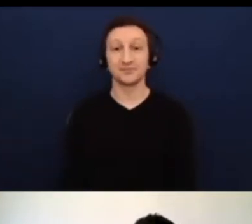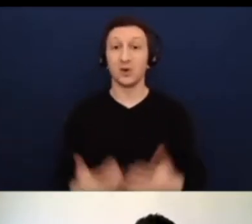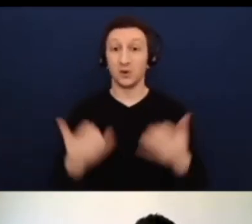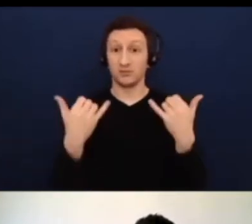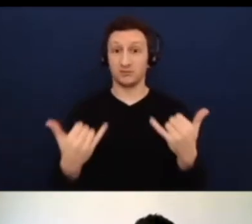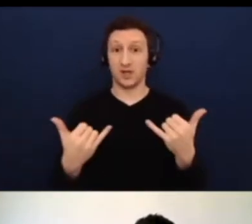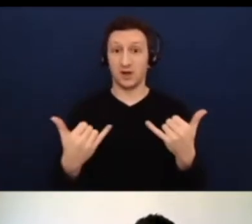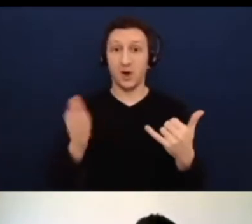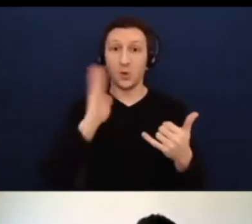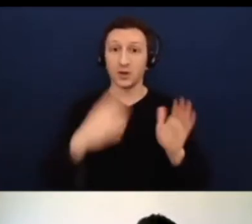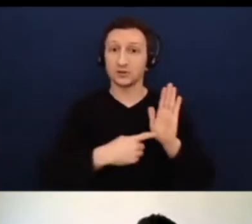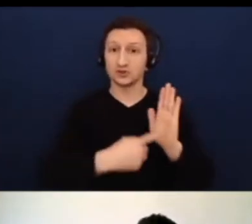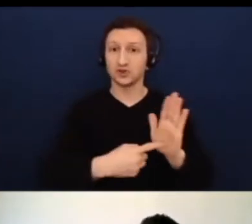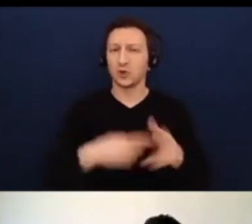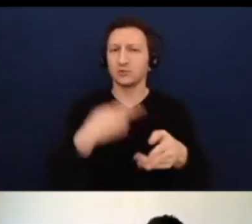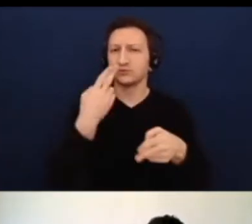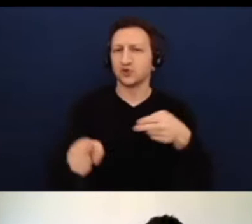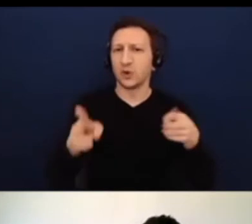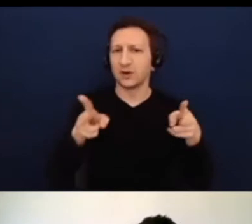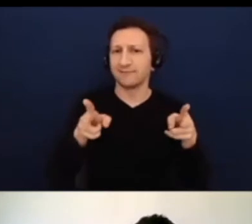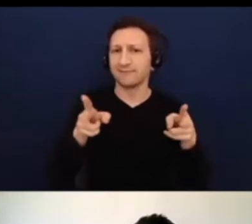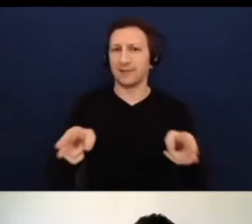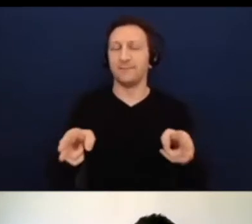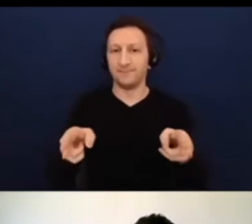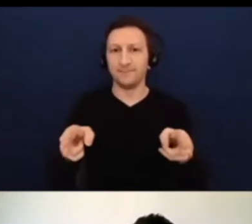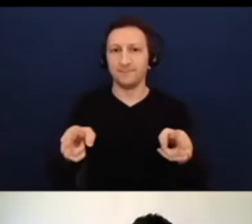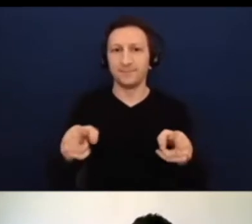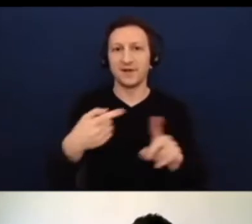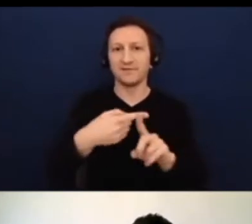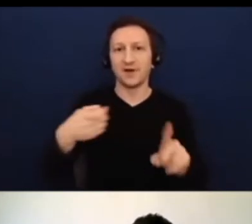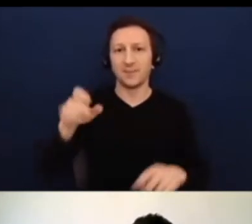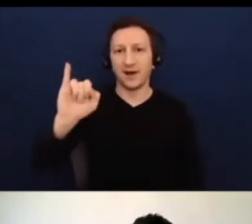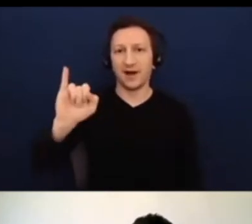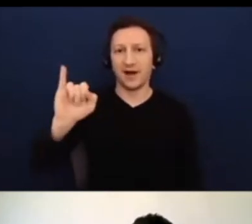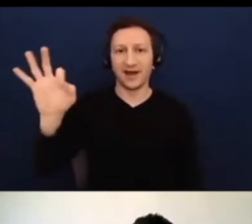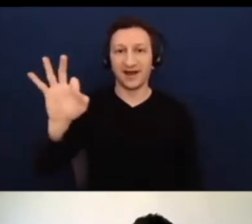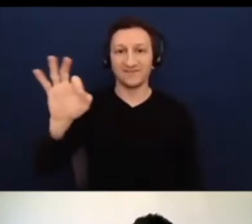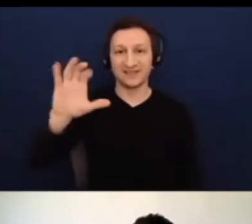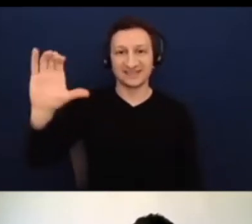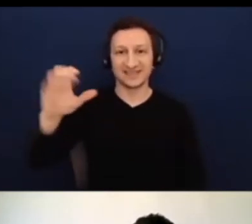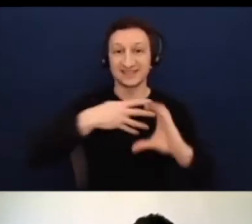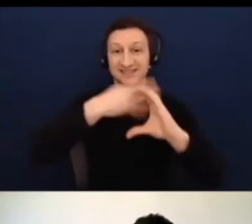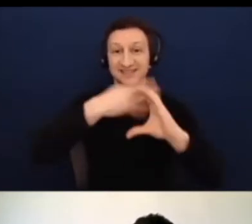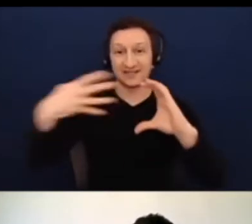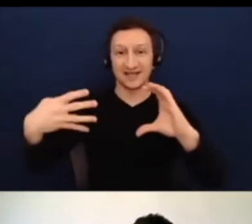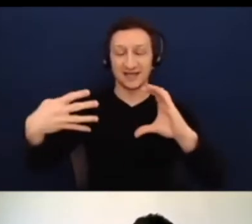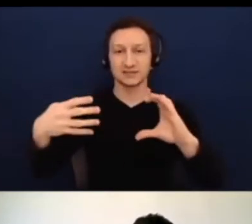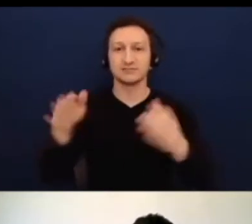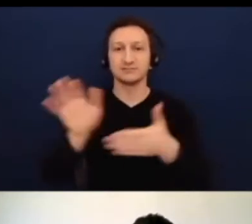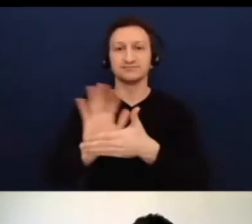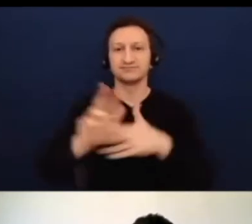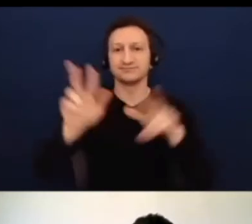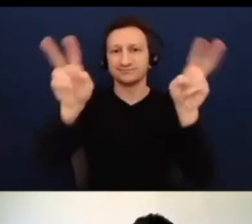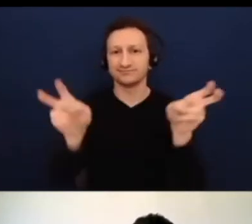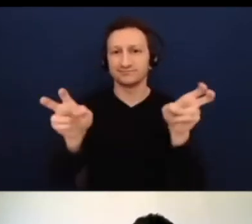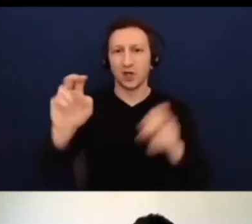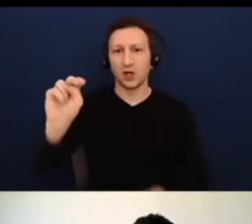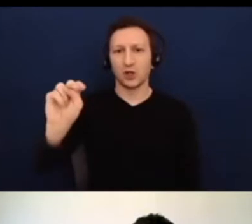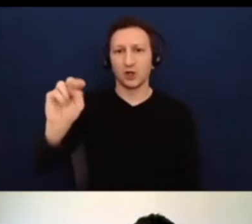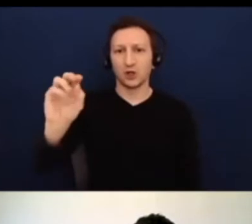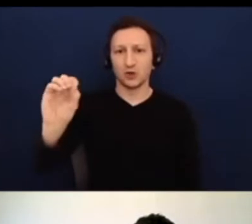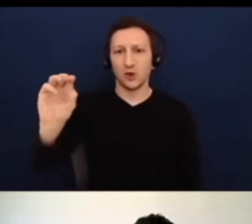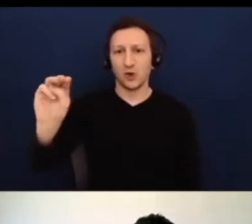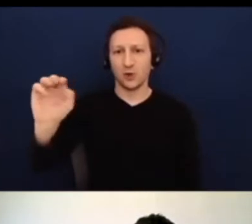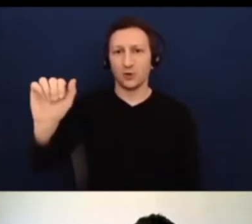that you can experience from IFC Sundance, and it is called No Man's Land. And it's a very short clip that